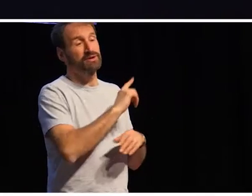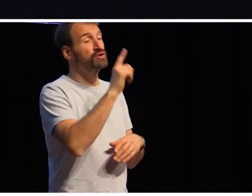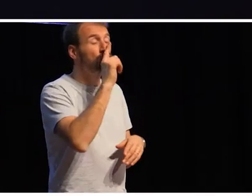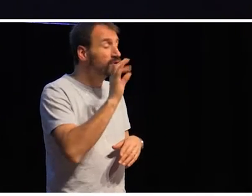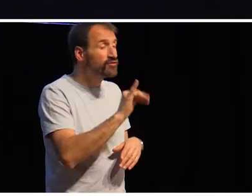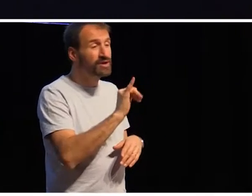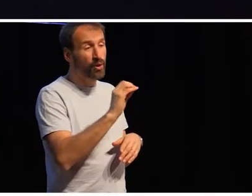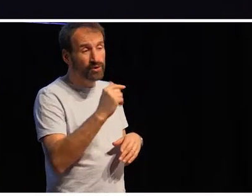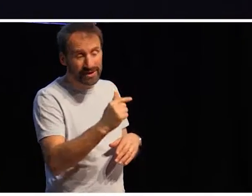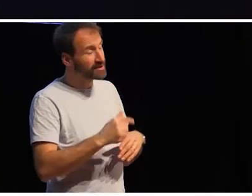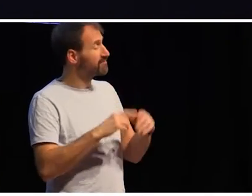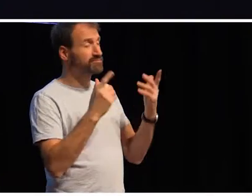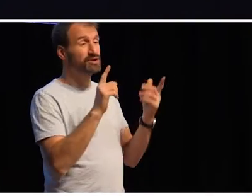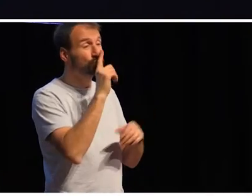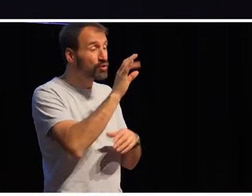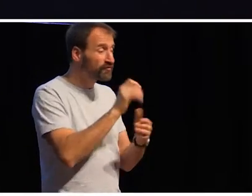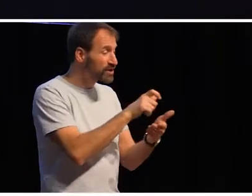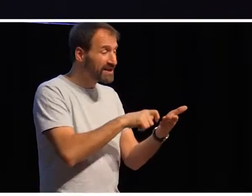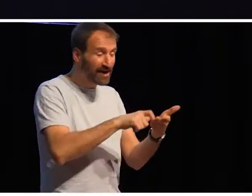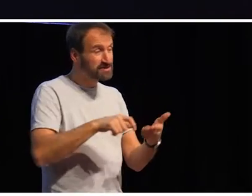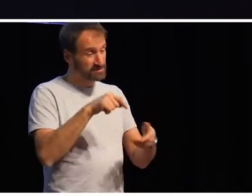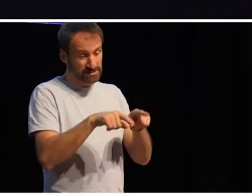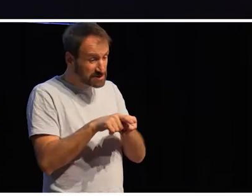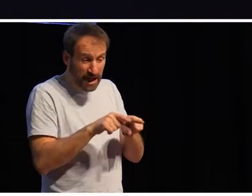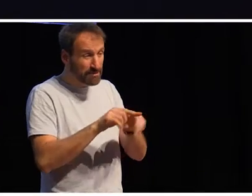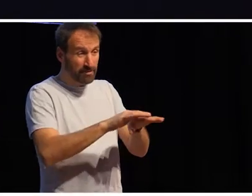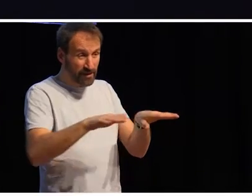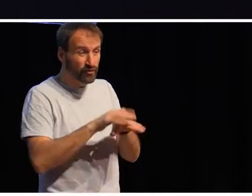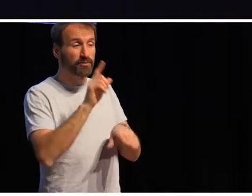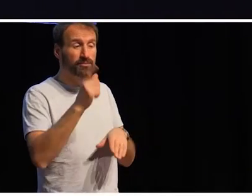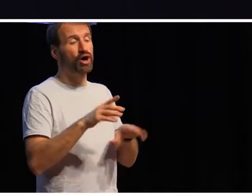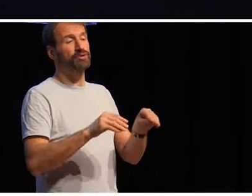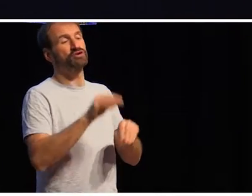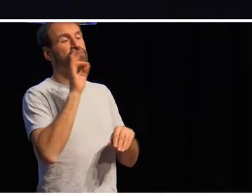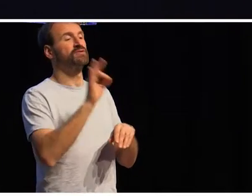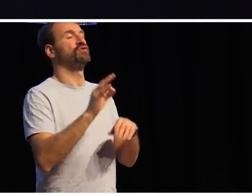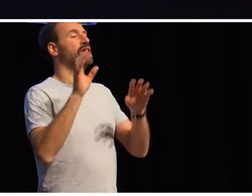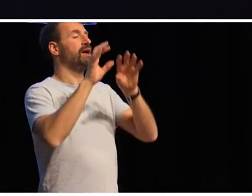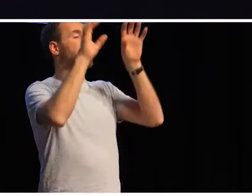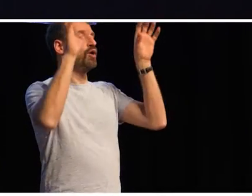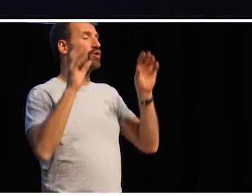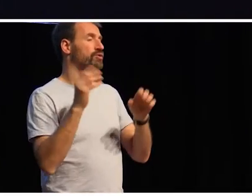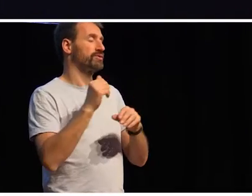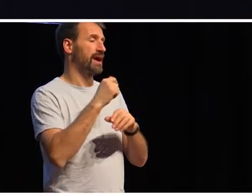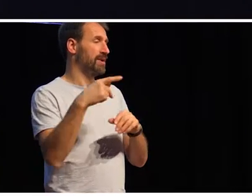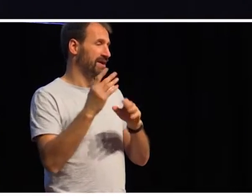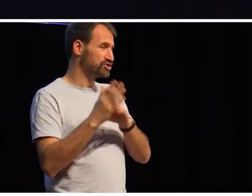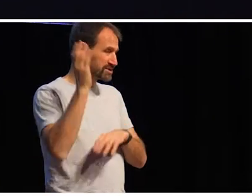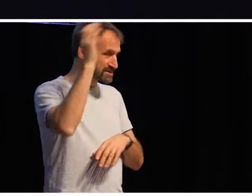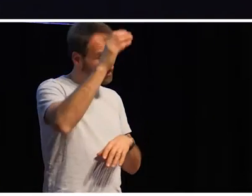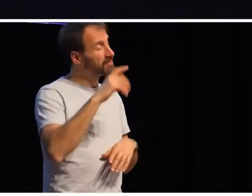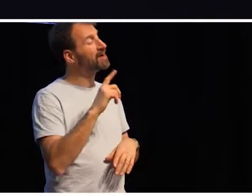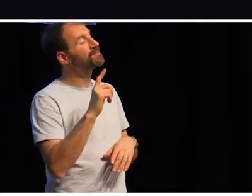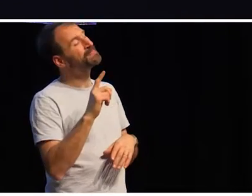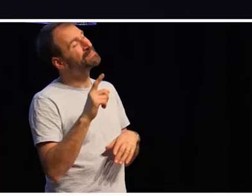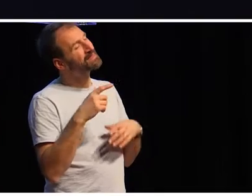same platform has also been used to build cloud applications. But on top of that, you have the so-called IoT components, which